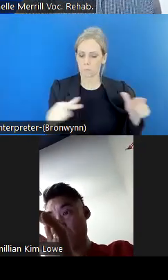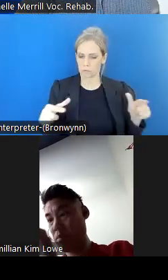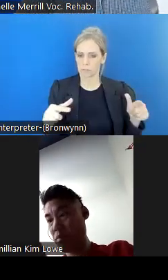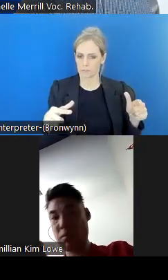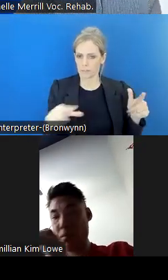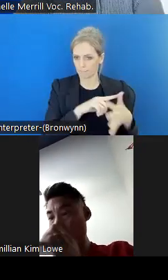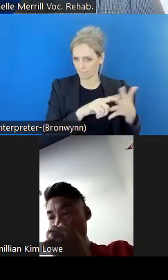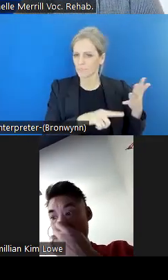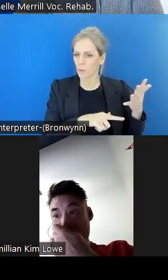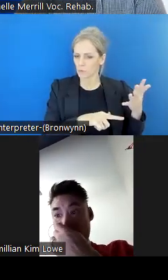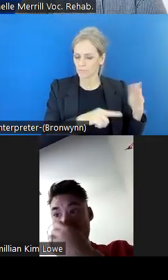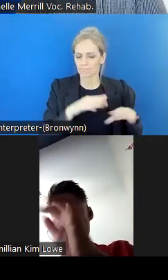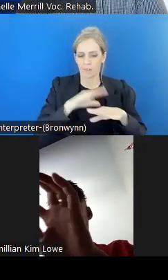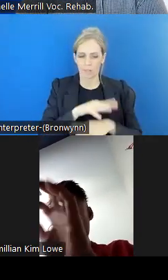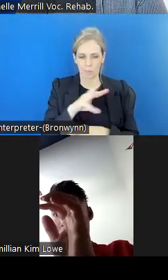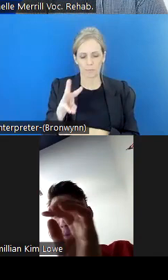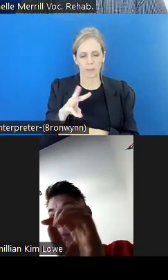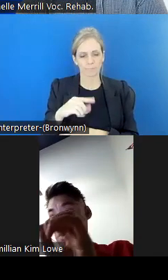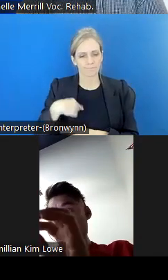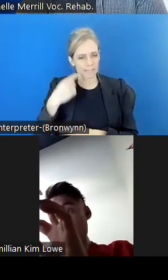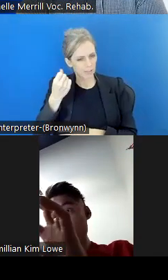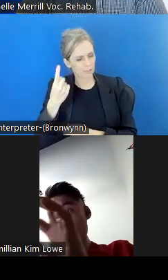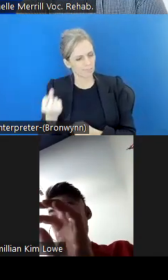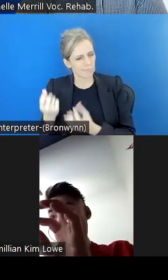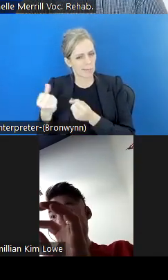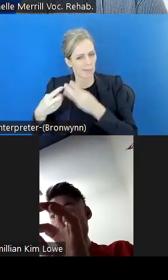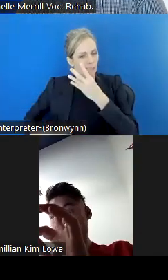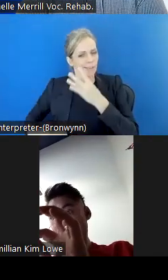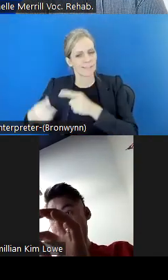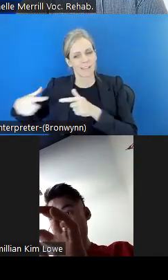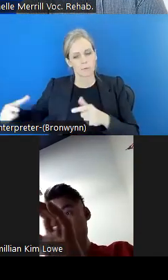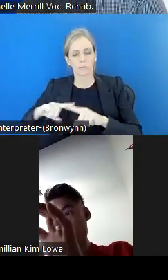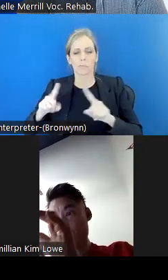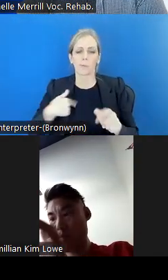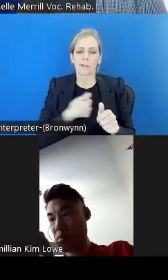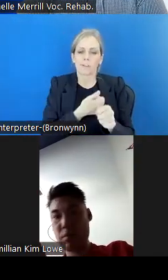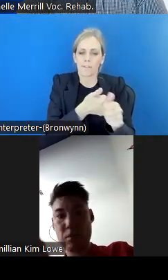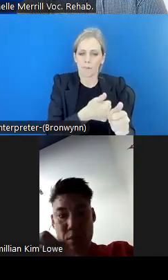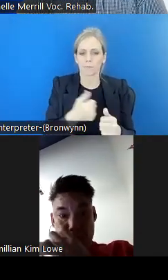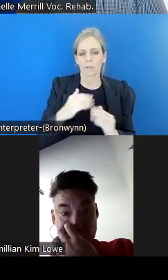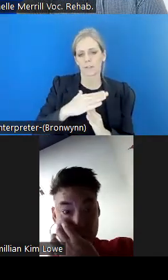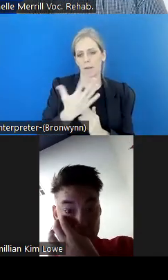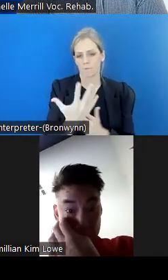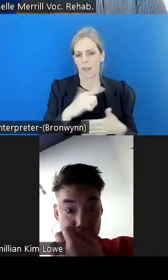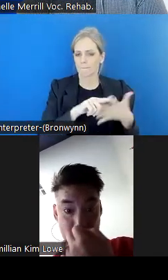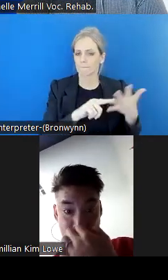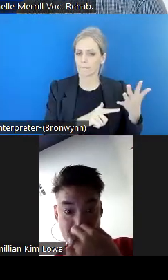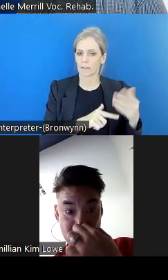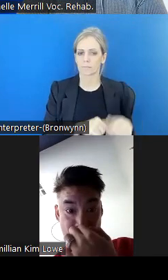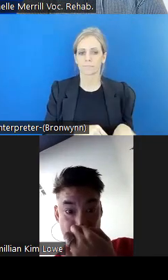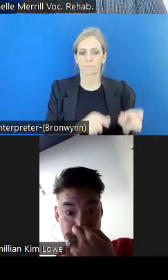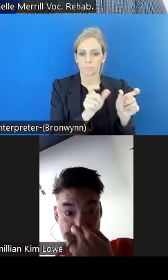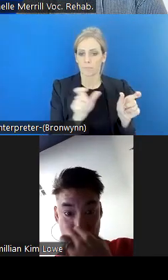many more, but we stuck to the top 5. You'll also see here, these are links